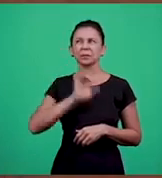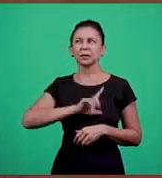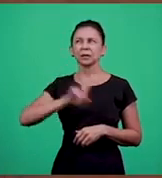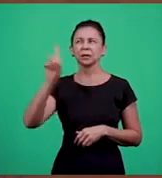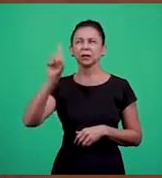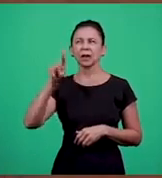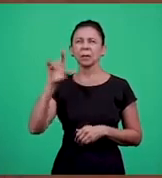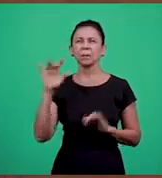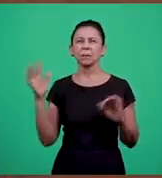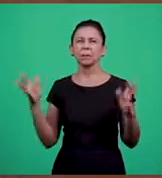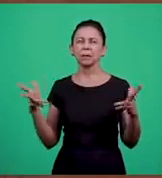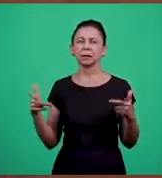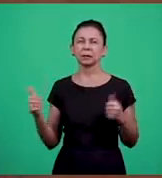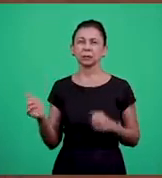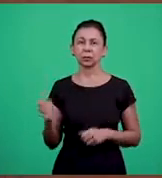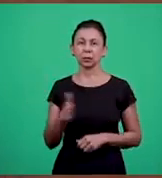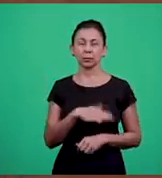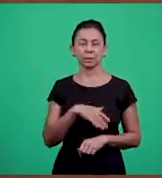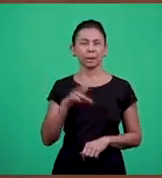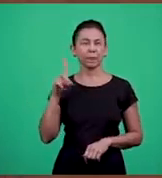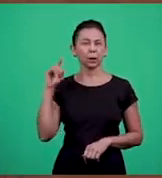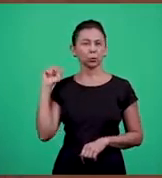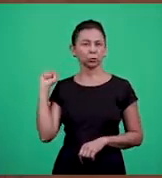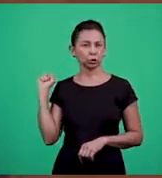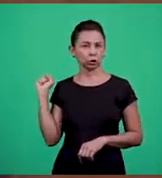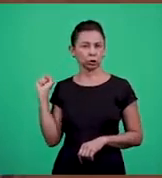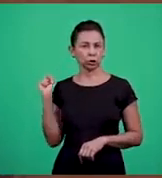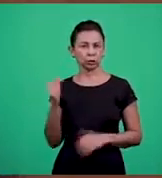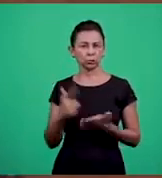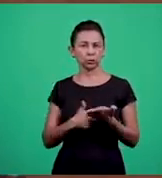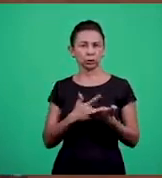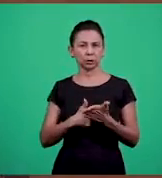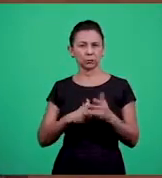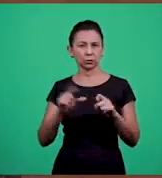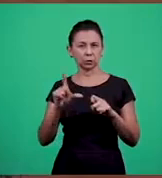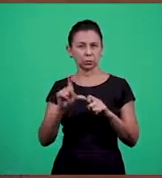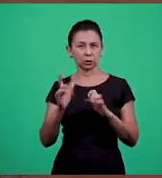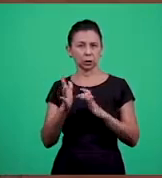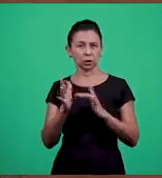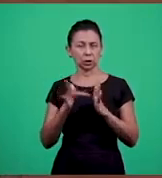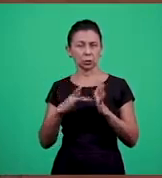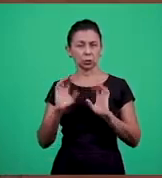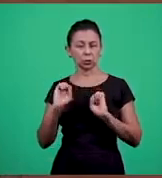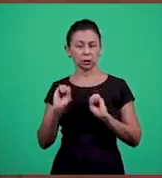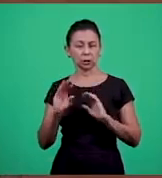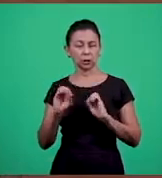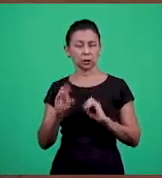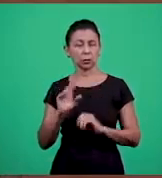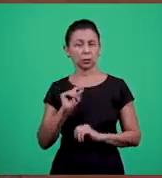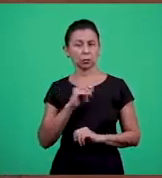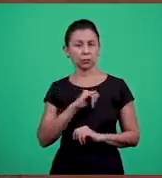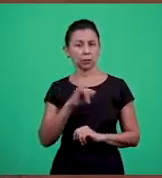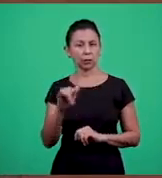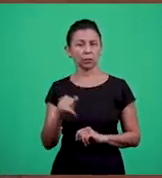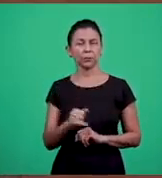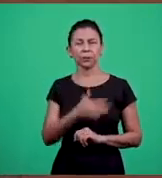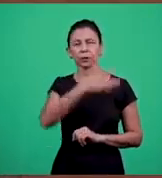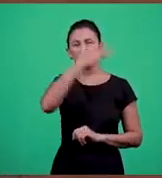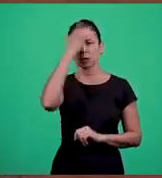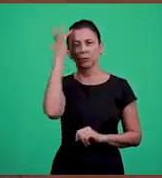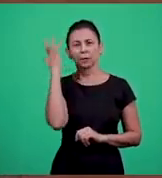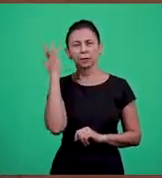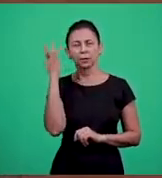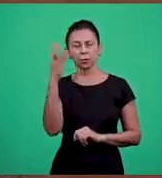something, intermediates. What a great, wonderful thing is when a sinner recognizes